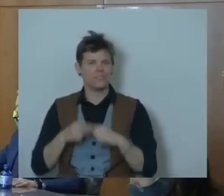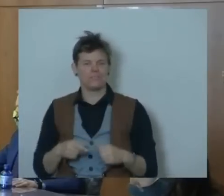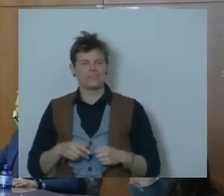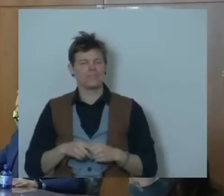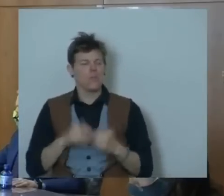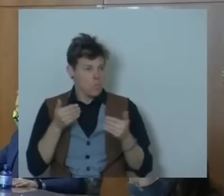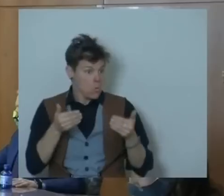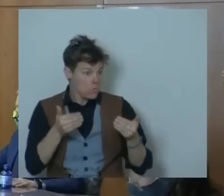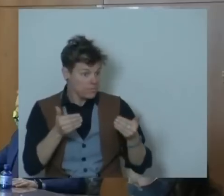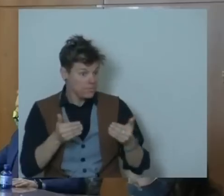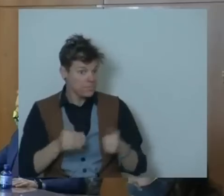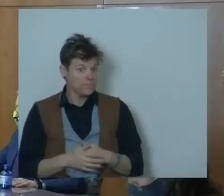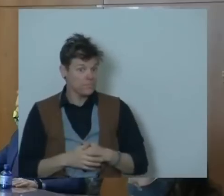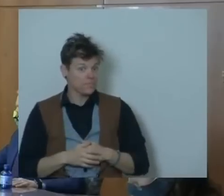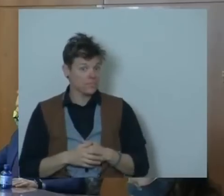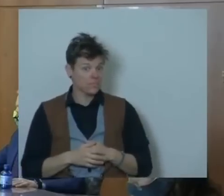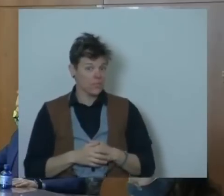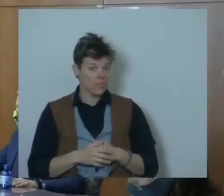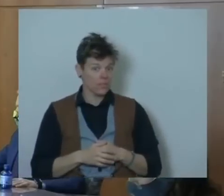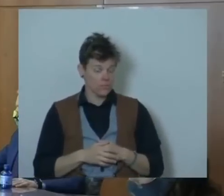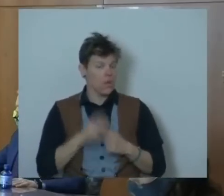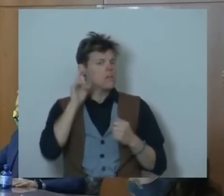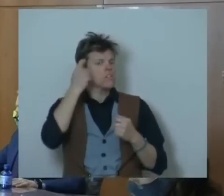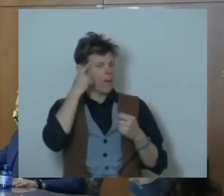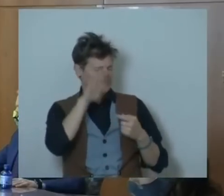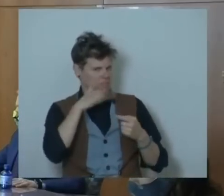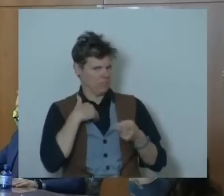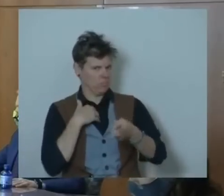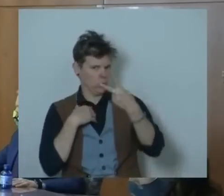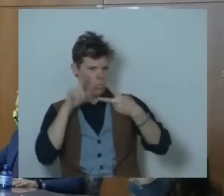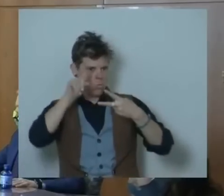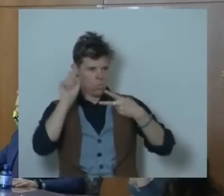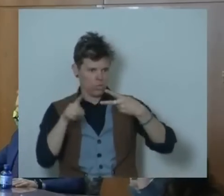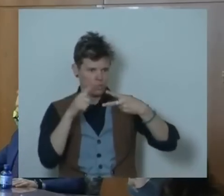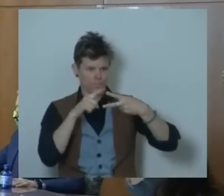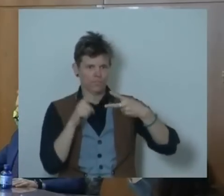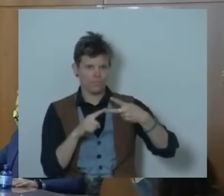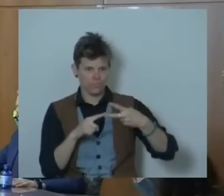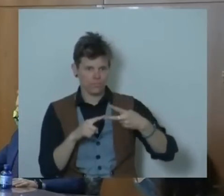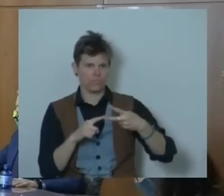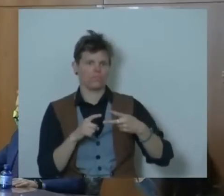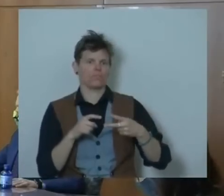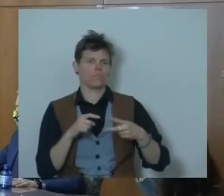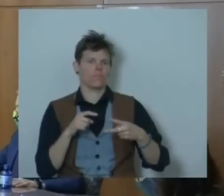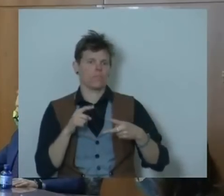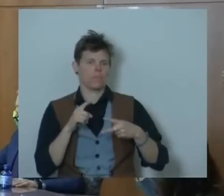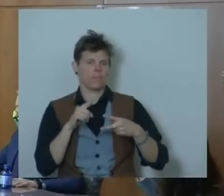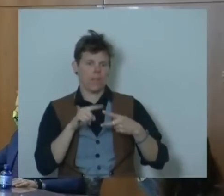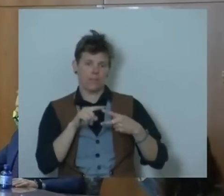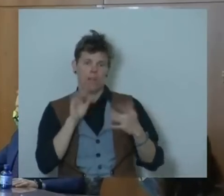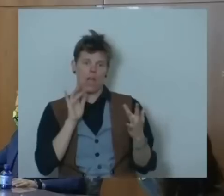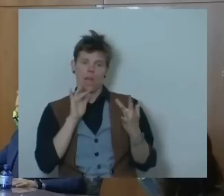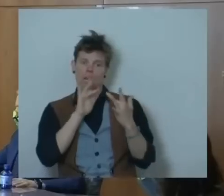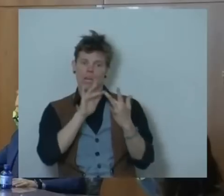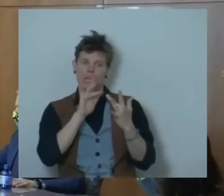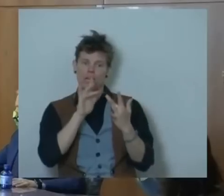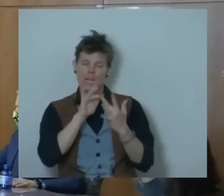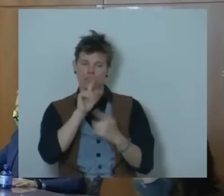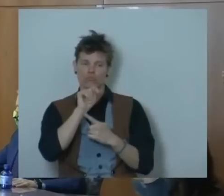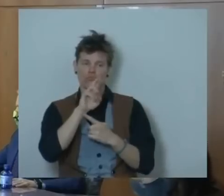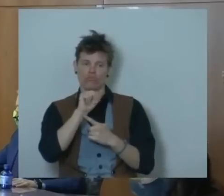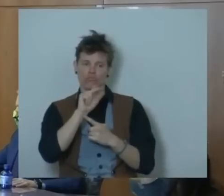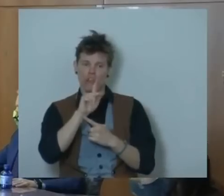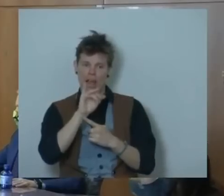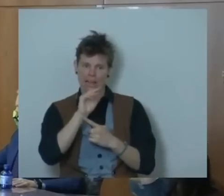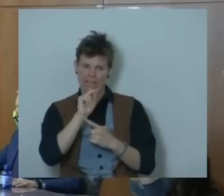Governor, I have two quick questions. The first was about the company you're working with on contact tracing. Did you say that was Accenture? I did. And is